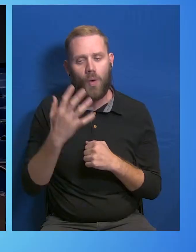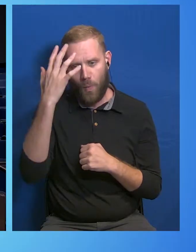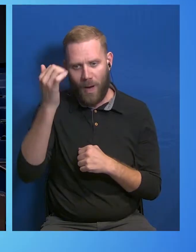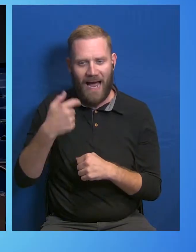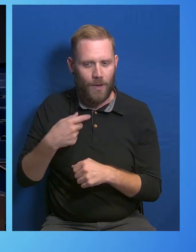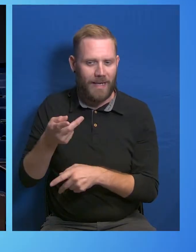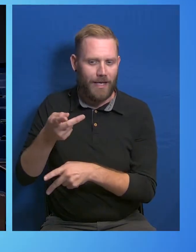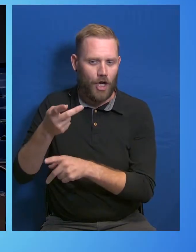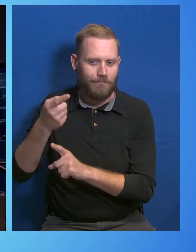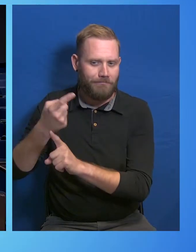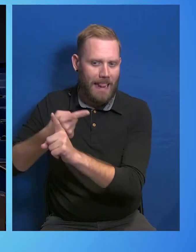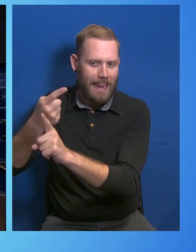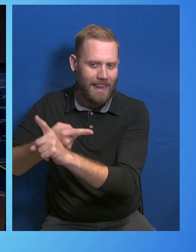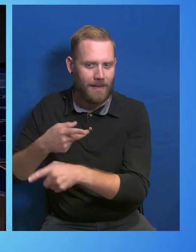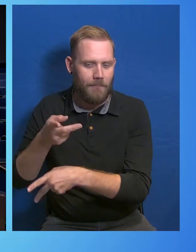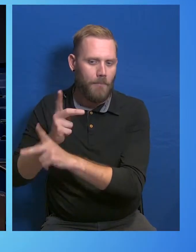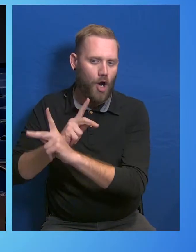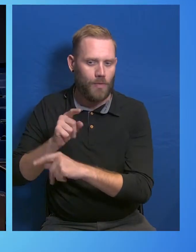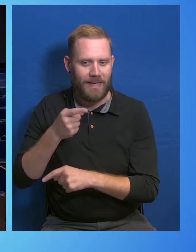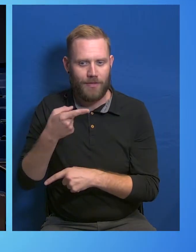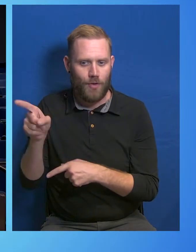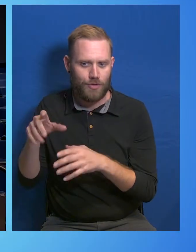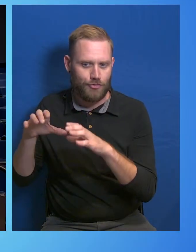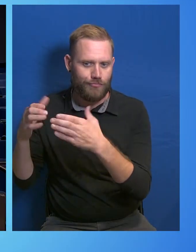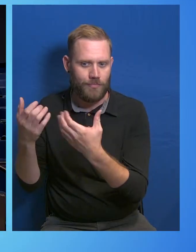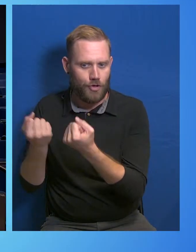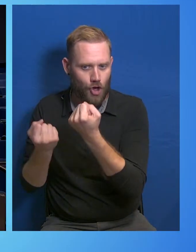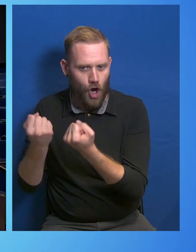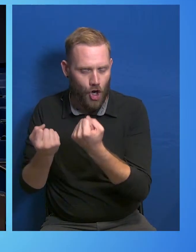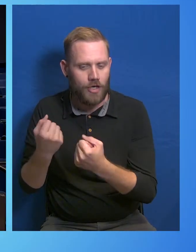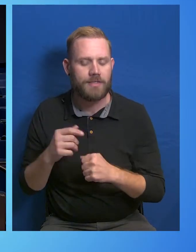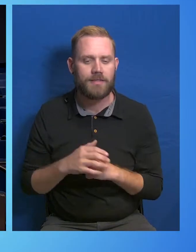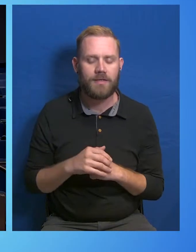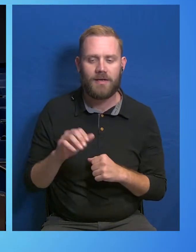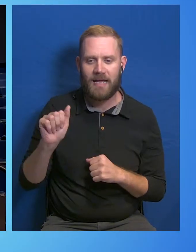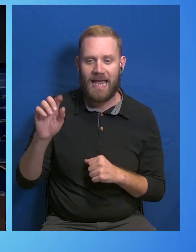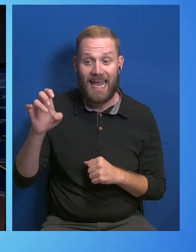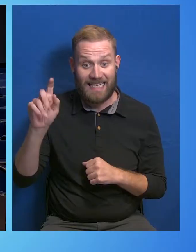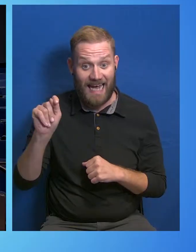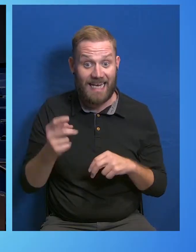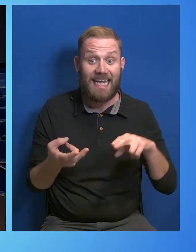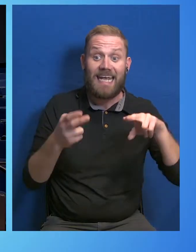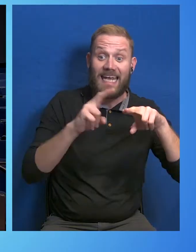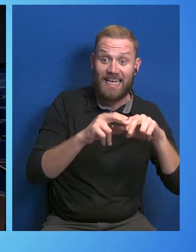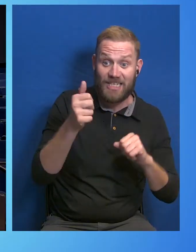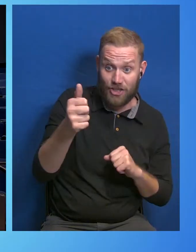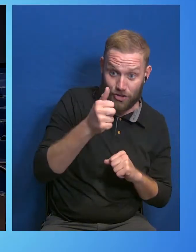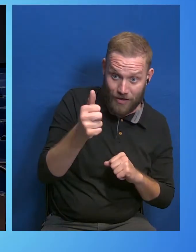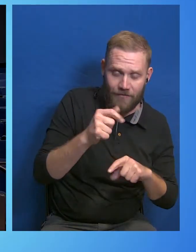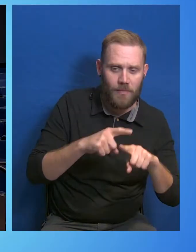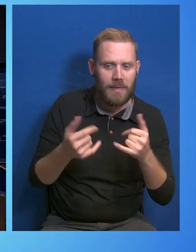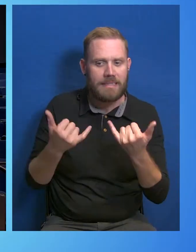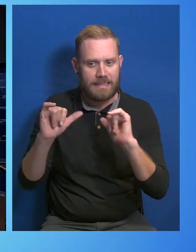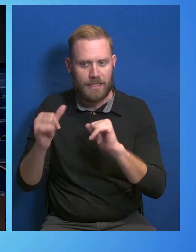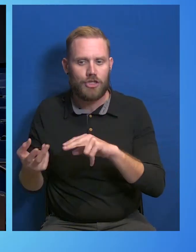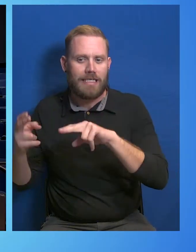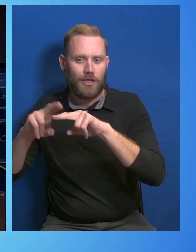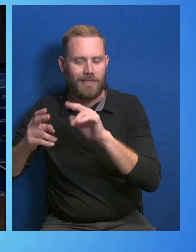fleet from ADOT. This increases travel while decreasing other operating